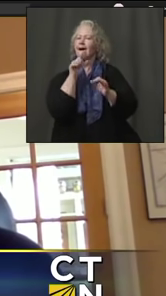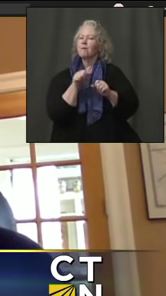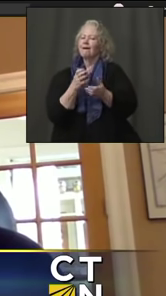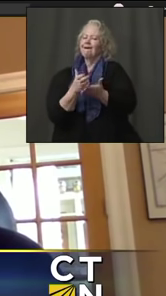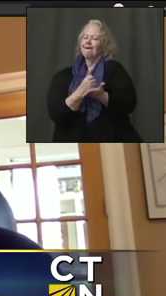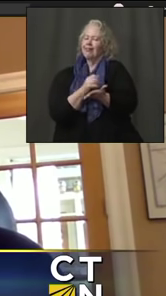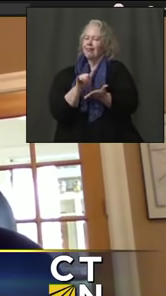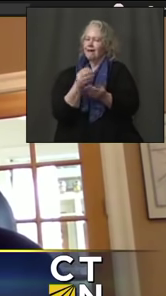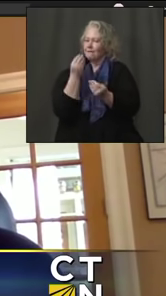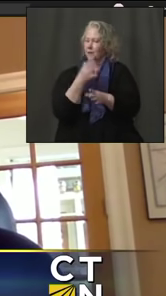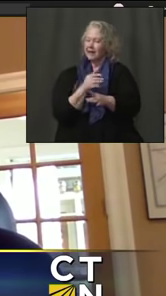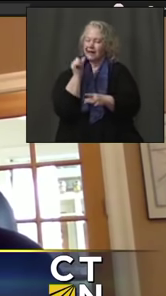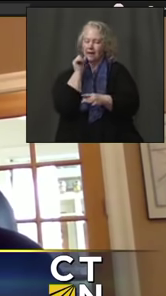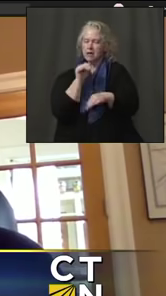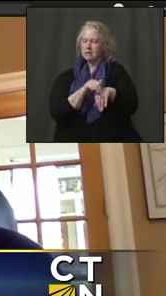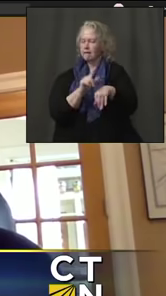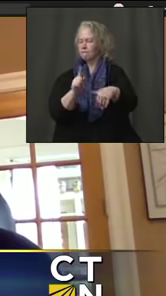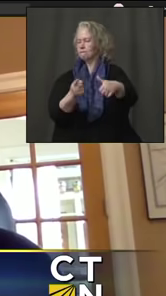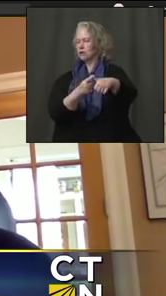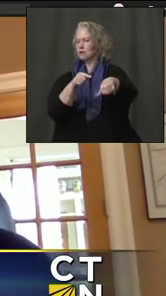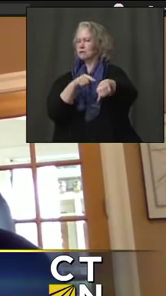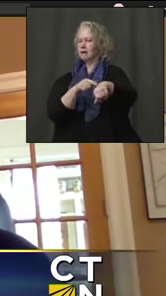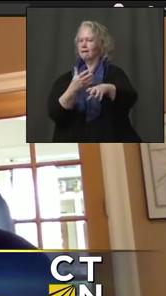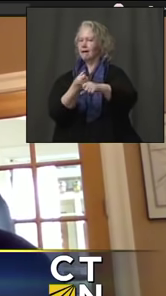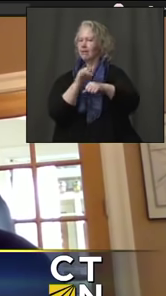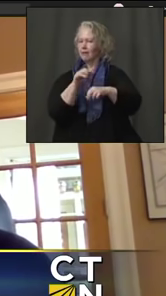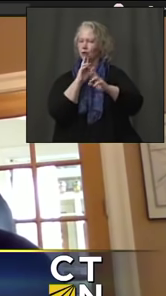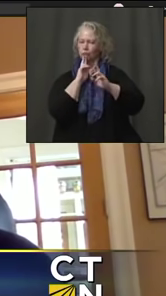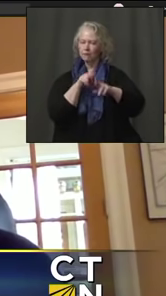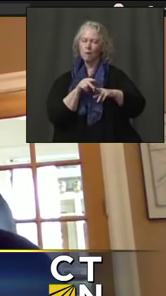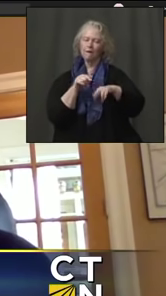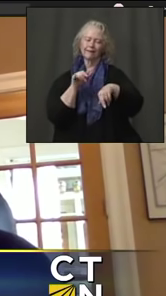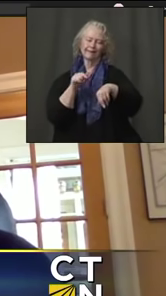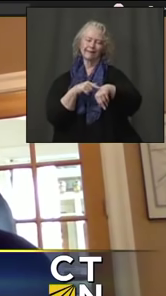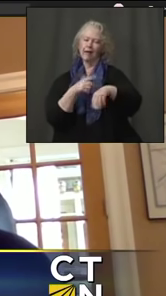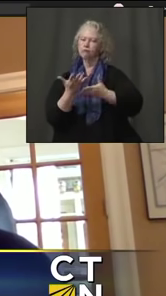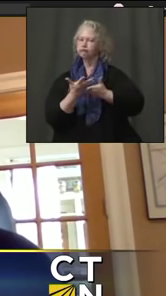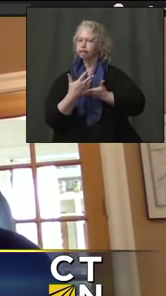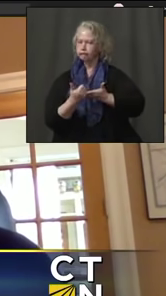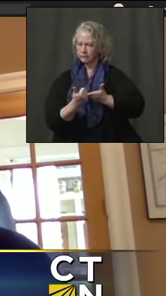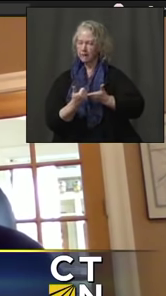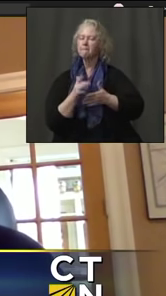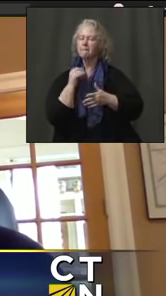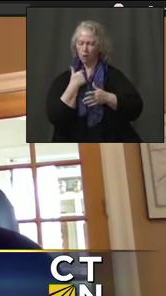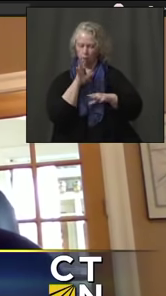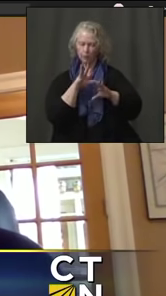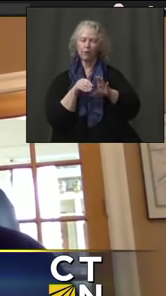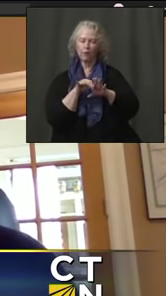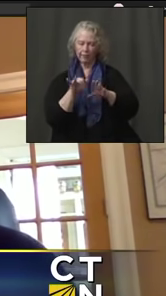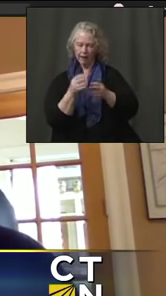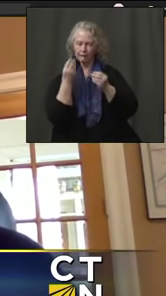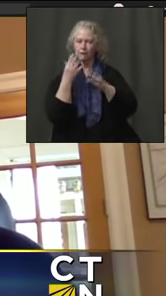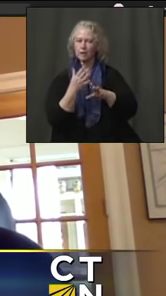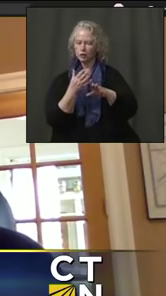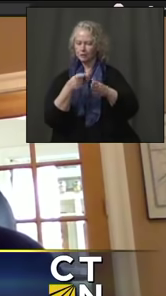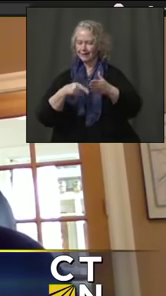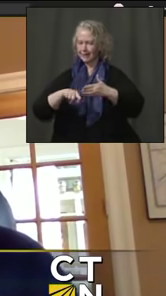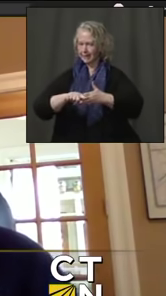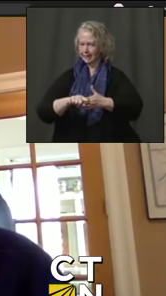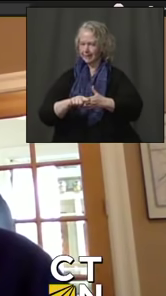together. This was the first time pulling that report together and just ran out of time for this week. But we expect to be able to include that next week. But